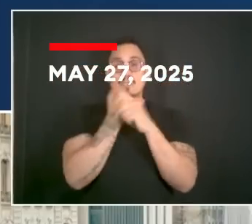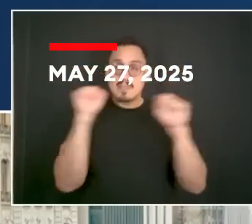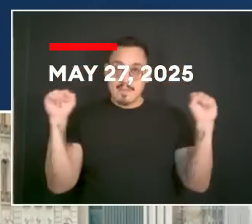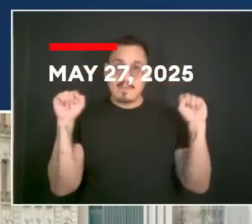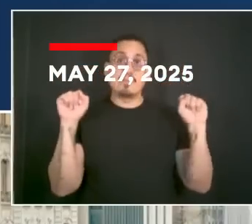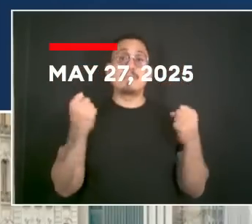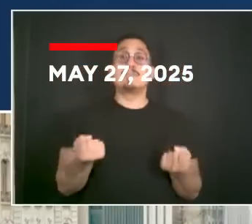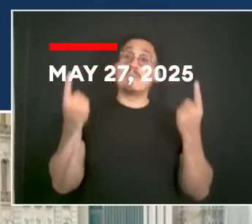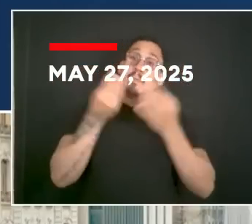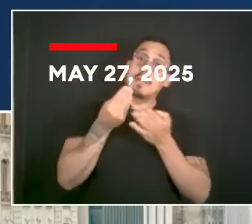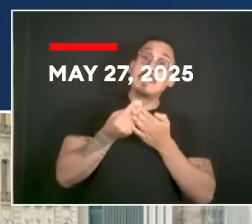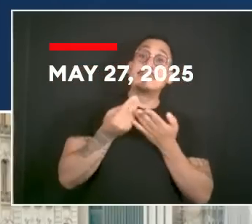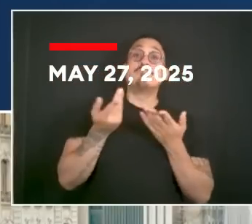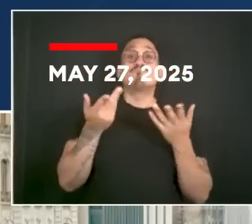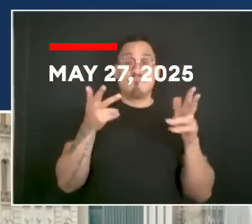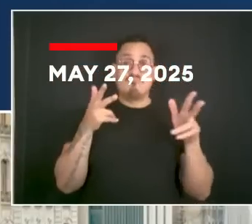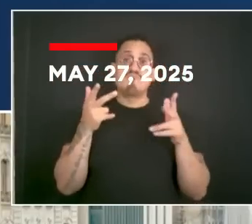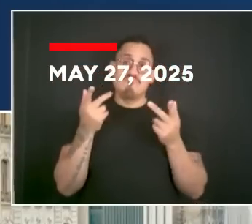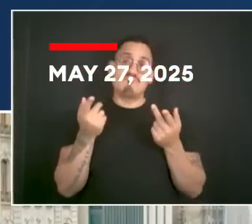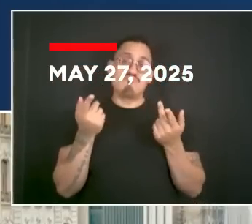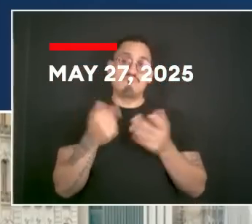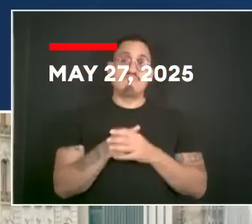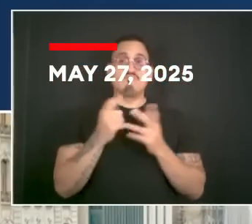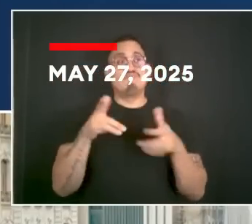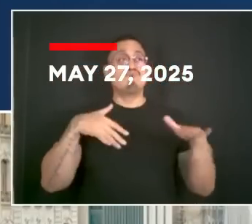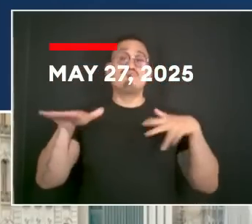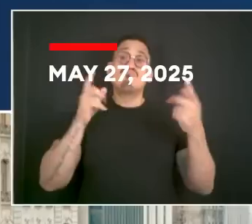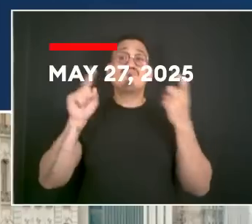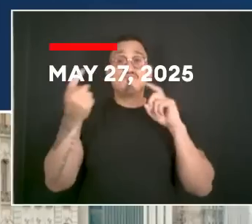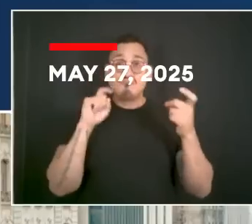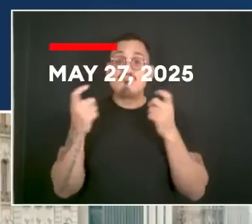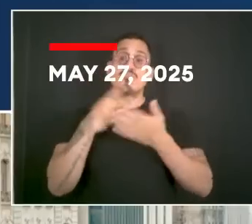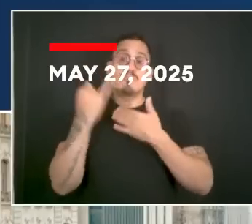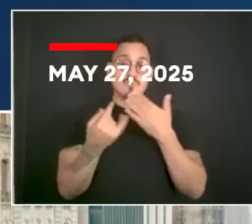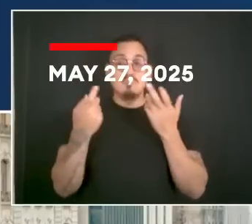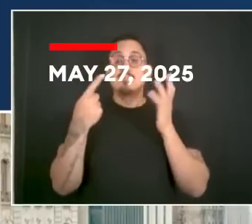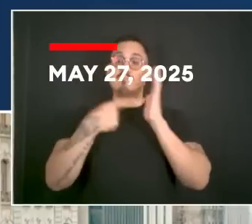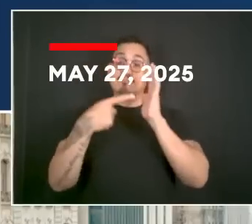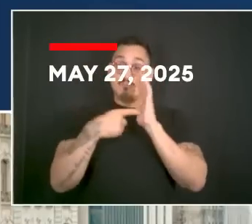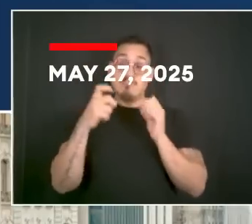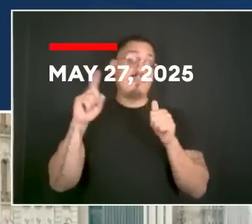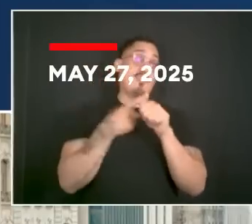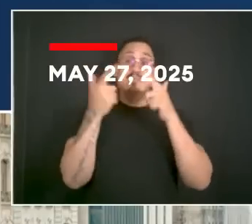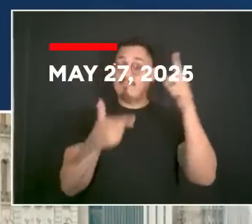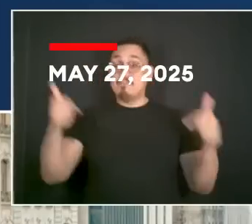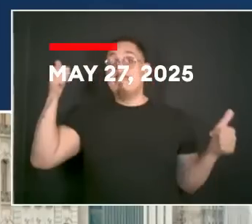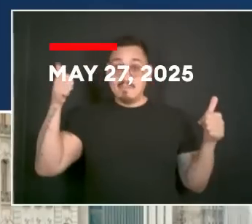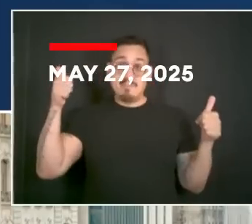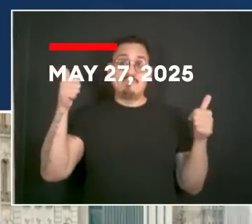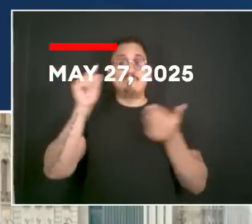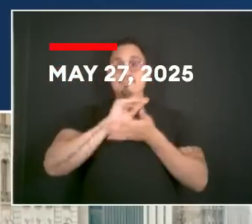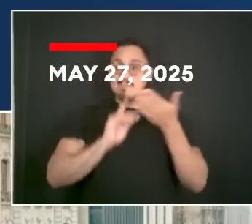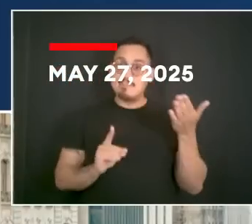to utilize the walkway as they desire. The project represents the first major design to